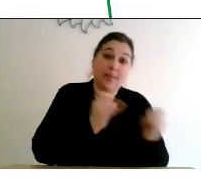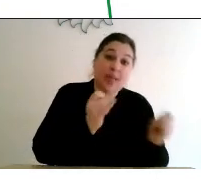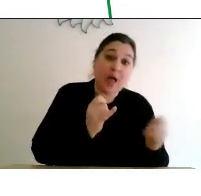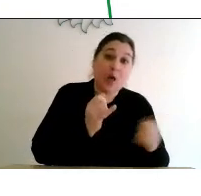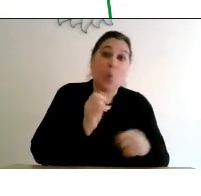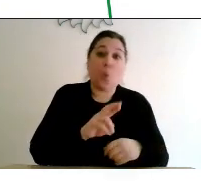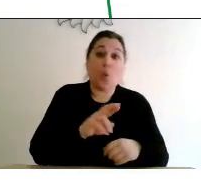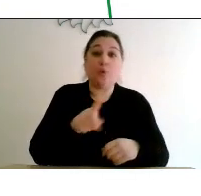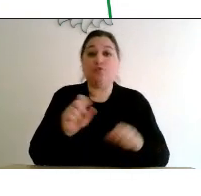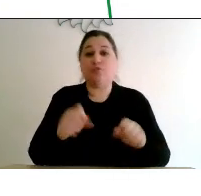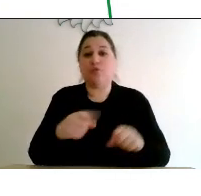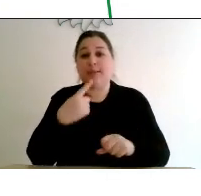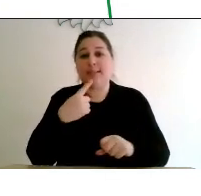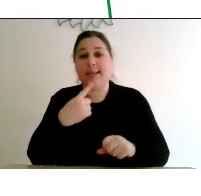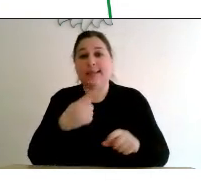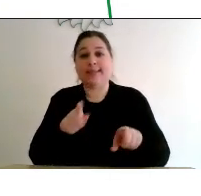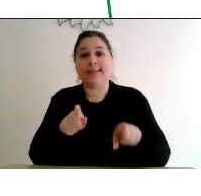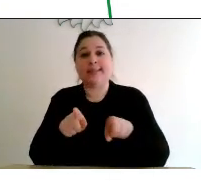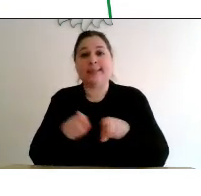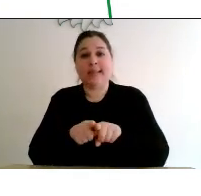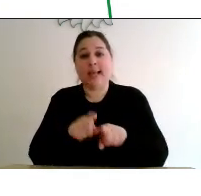same